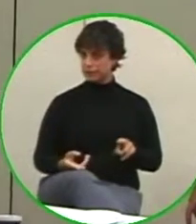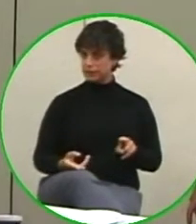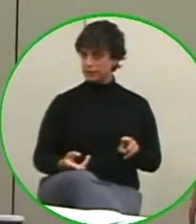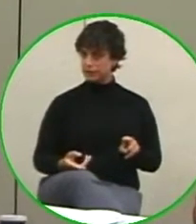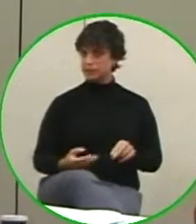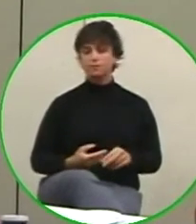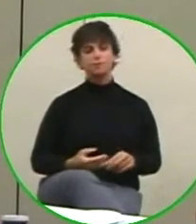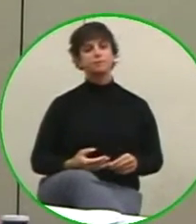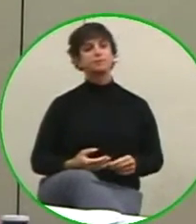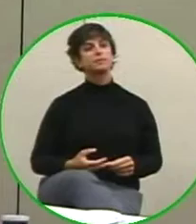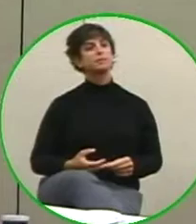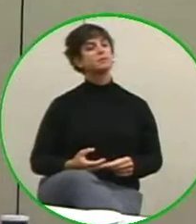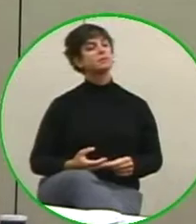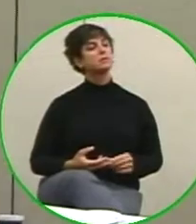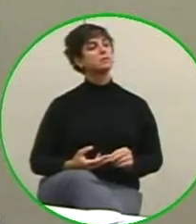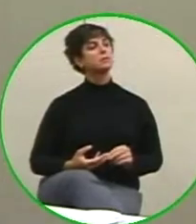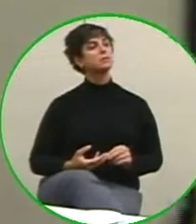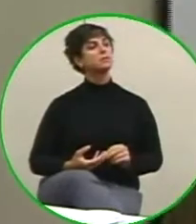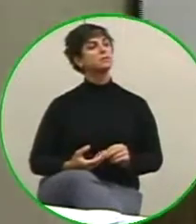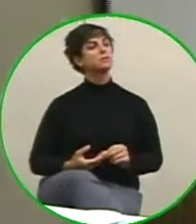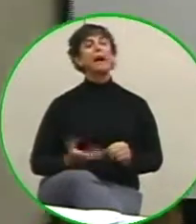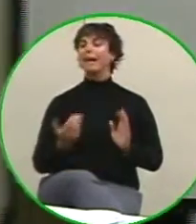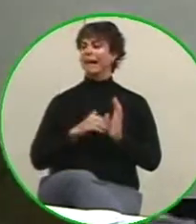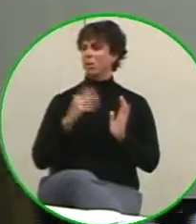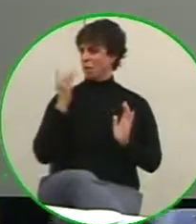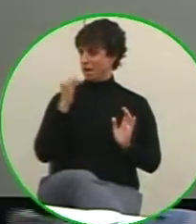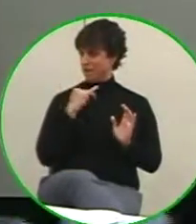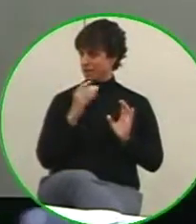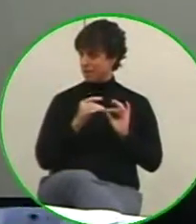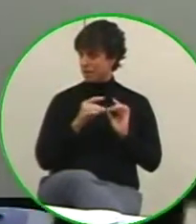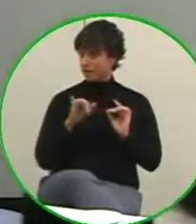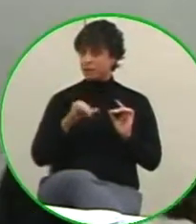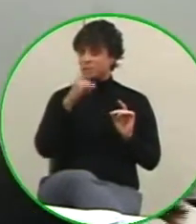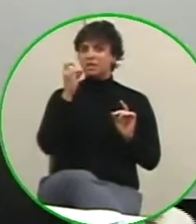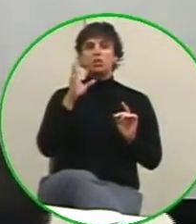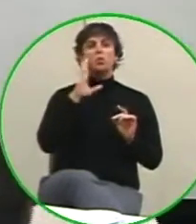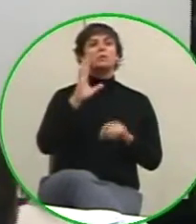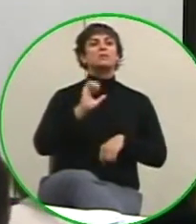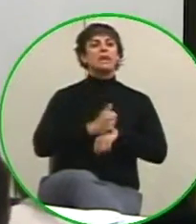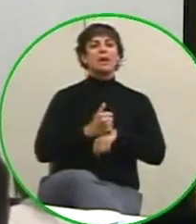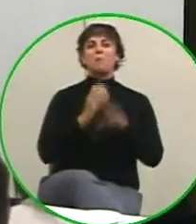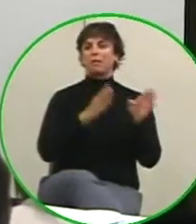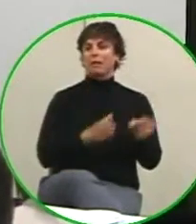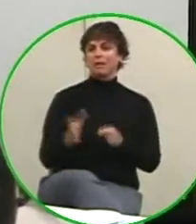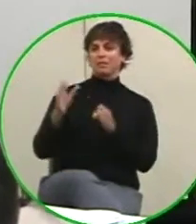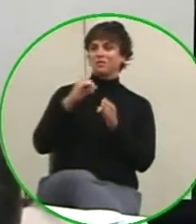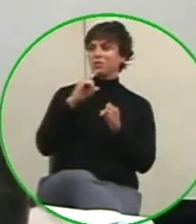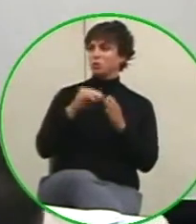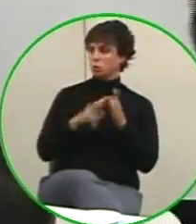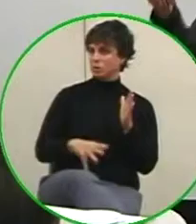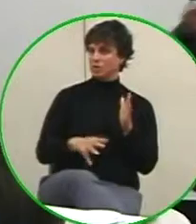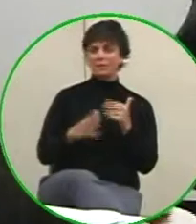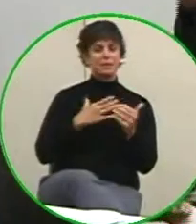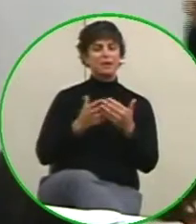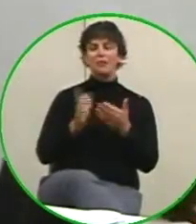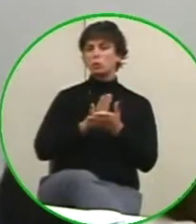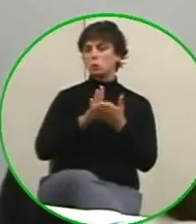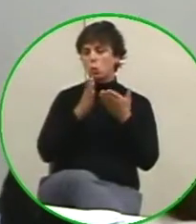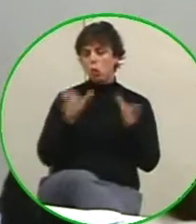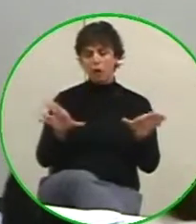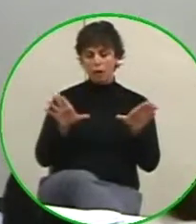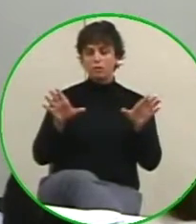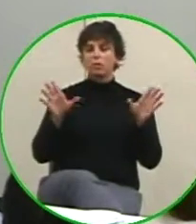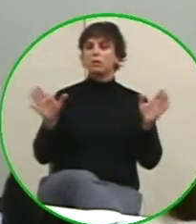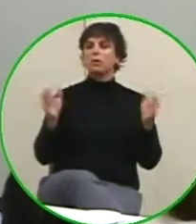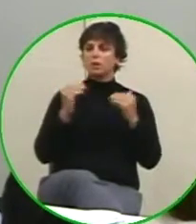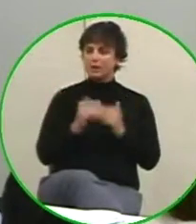decreases. Again, why am I saying this? Because you're going to set up plans for your students, whether it's school-wide, class-wide, or